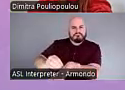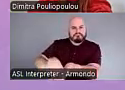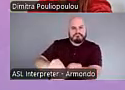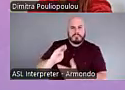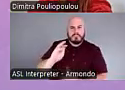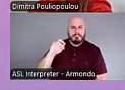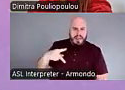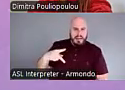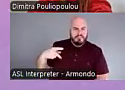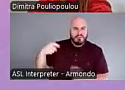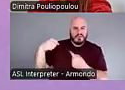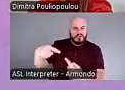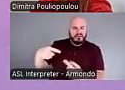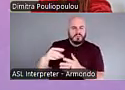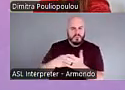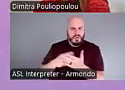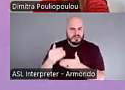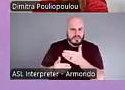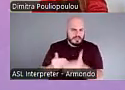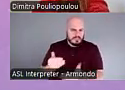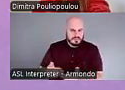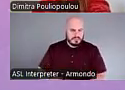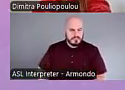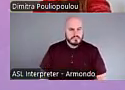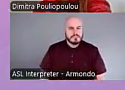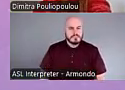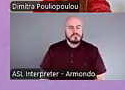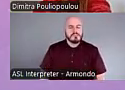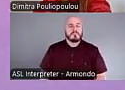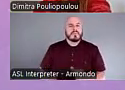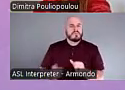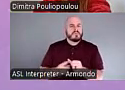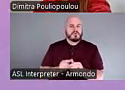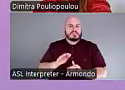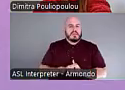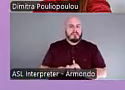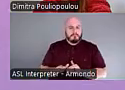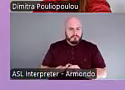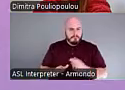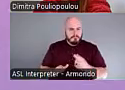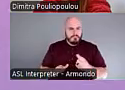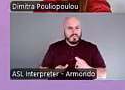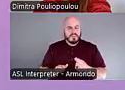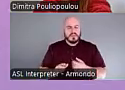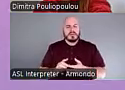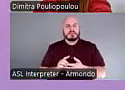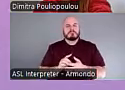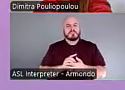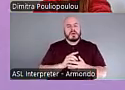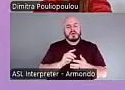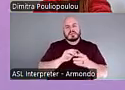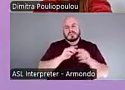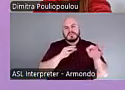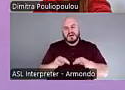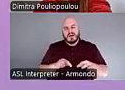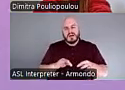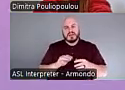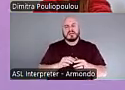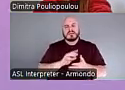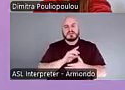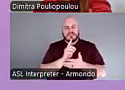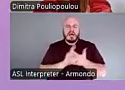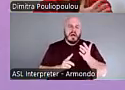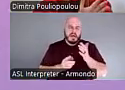So the first step was to design some operational definitions to be able